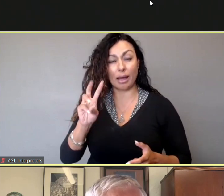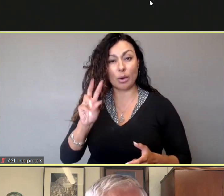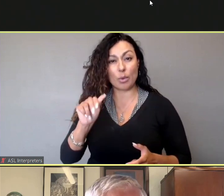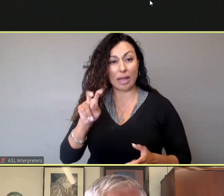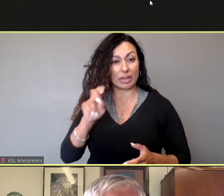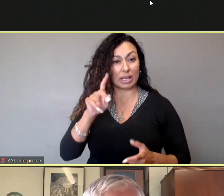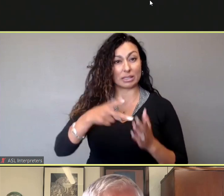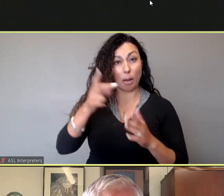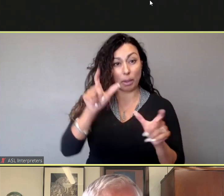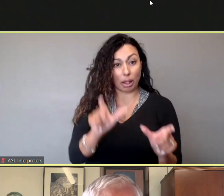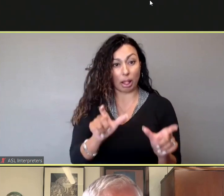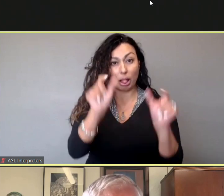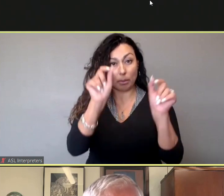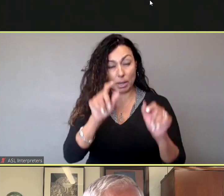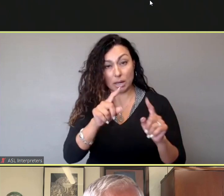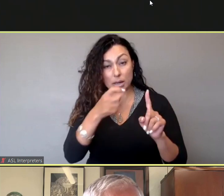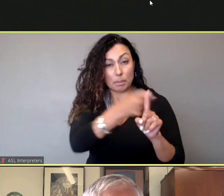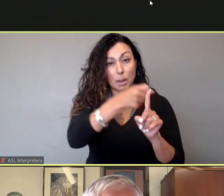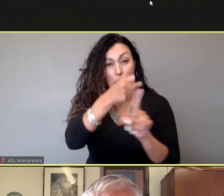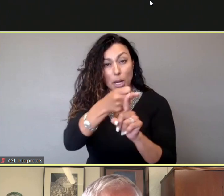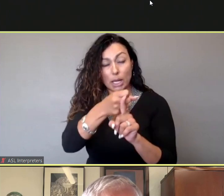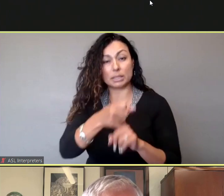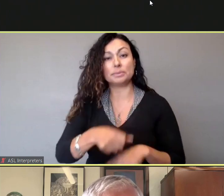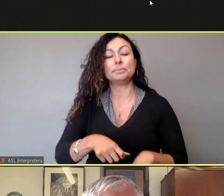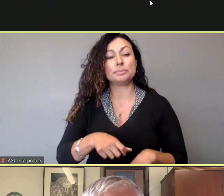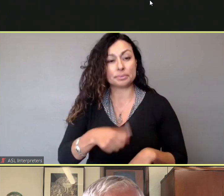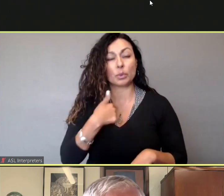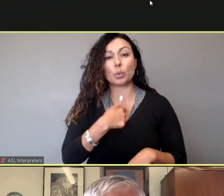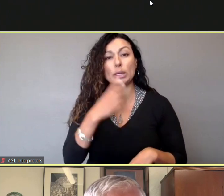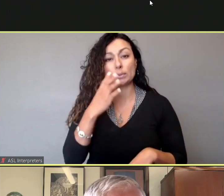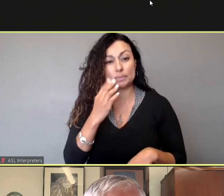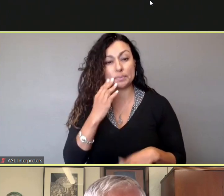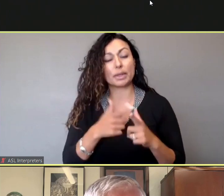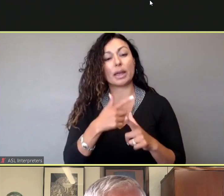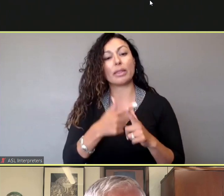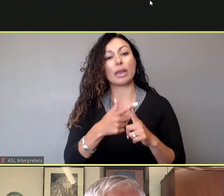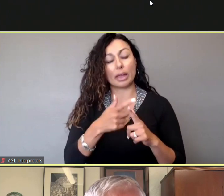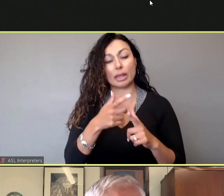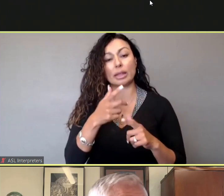peak Delta wave we went through, and then a fairly,